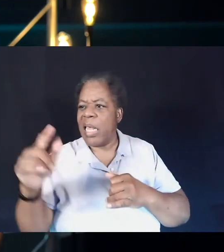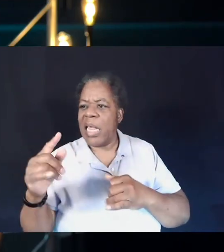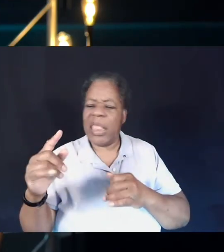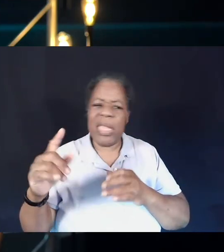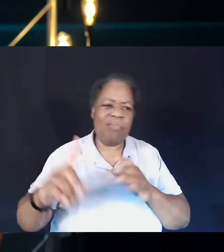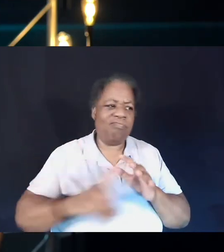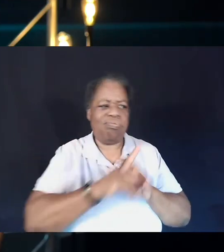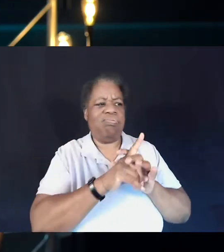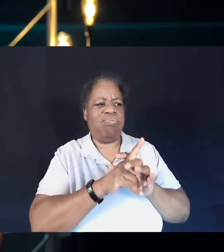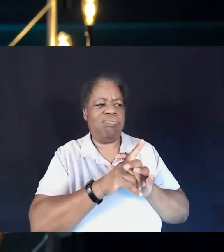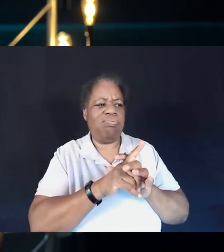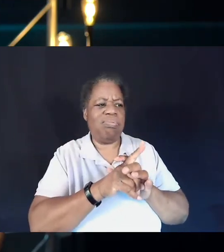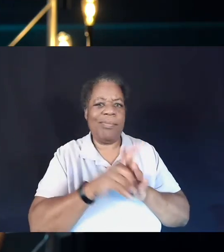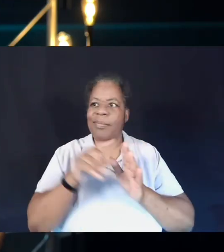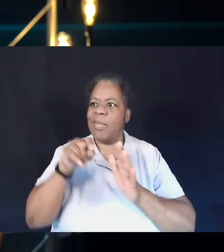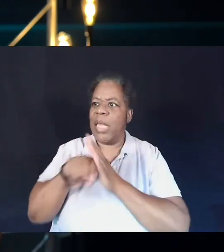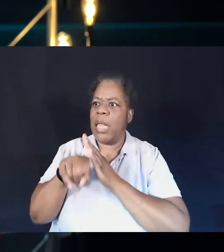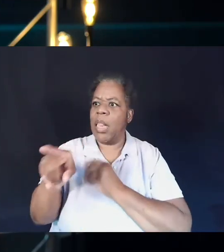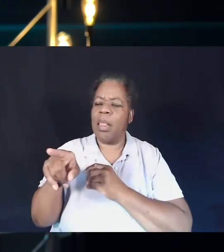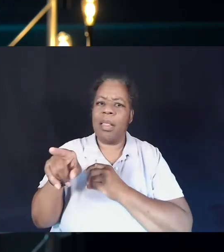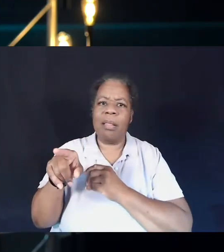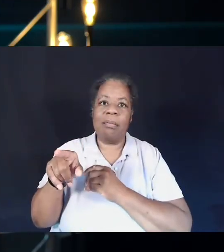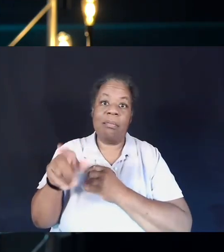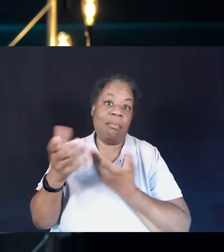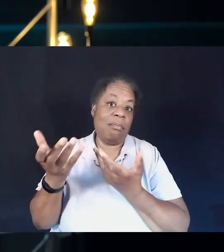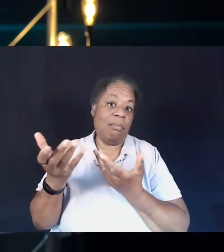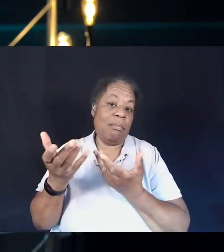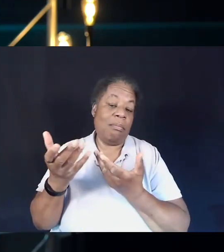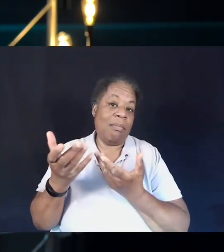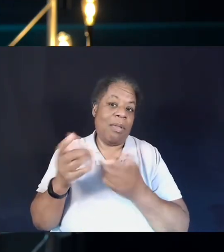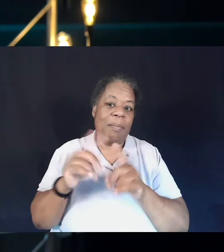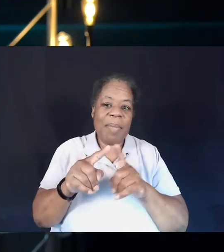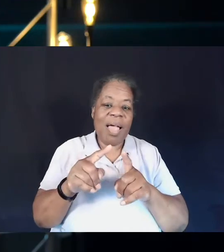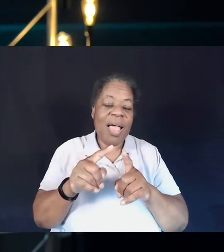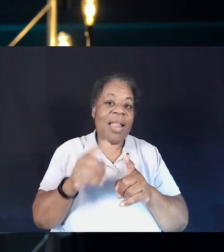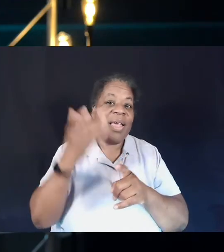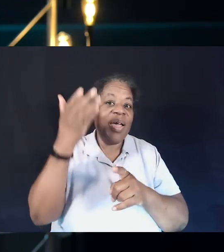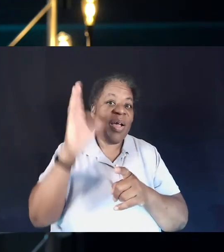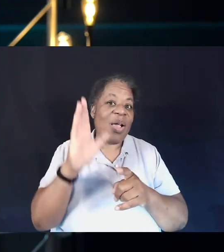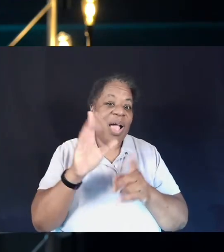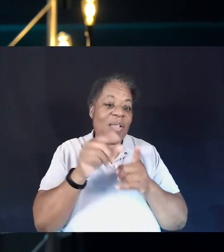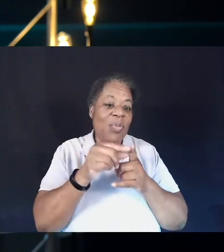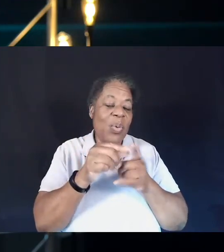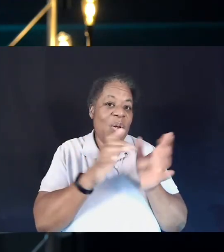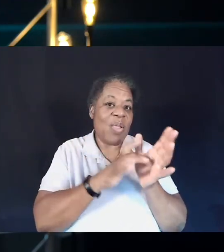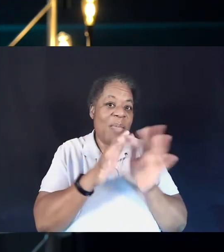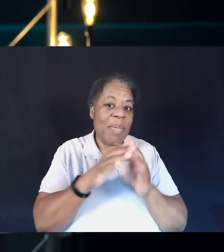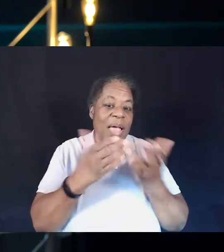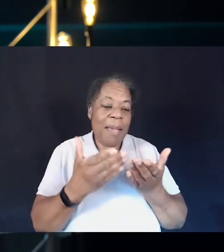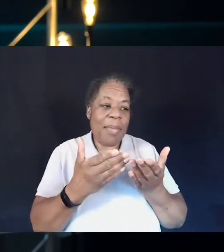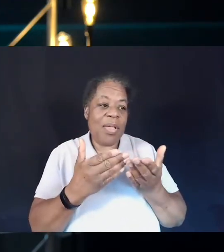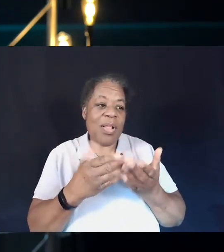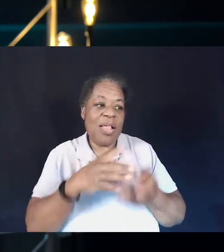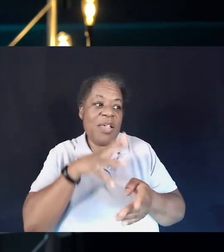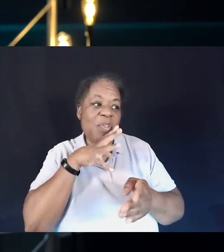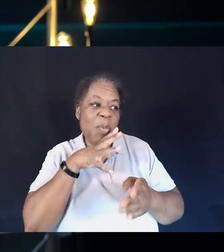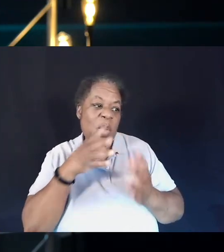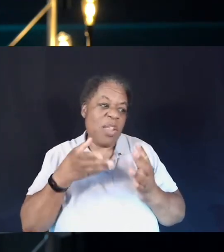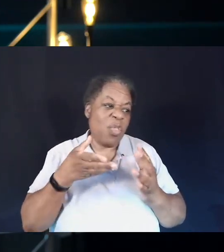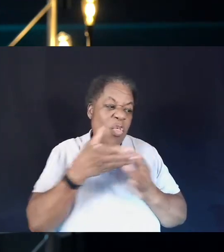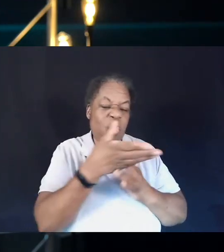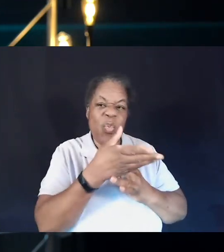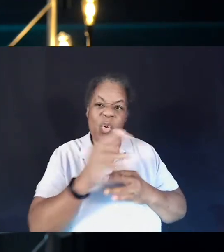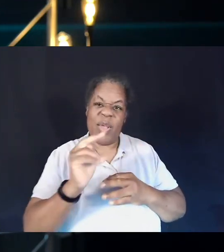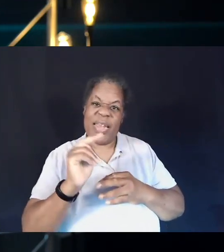Nathan killed as well. But the living word of God, spoken through the prophet Nathan, challenging David, actually convicts